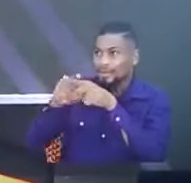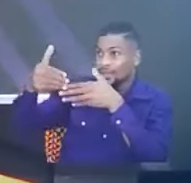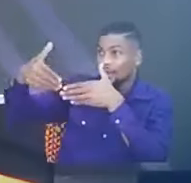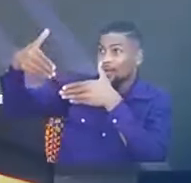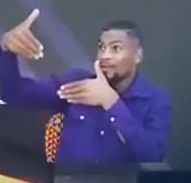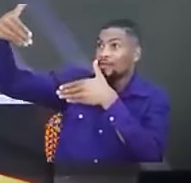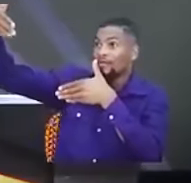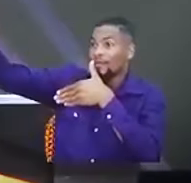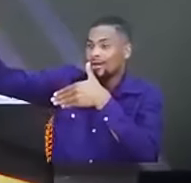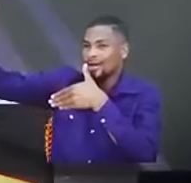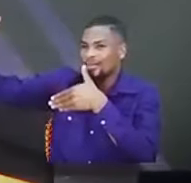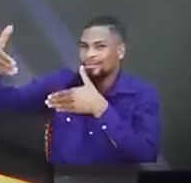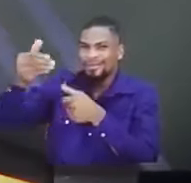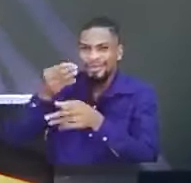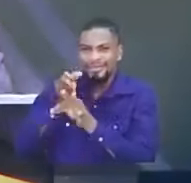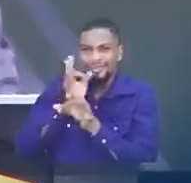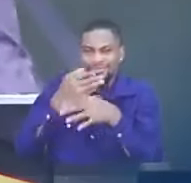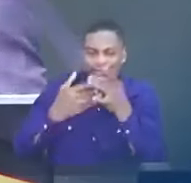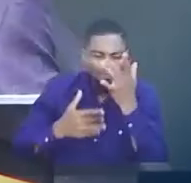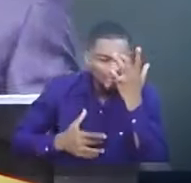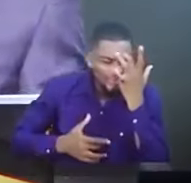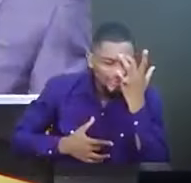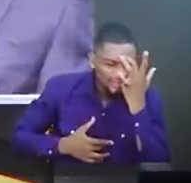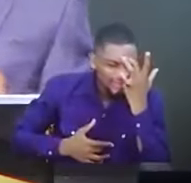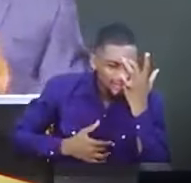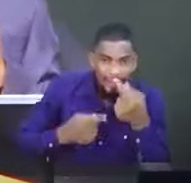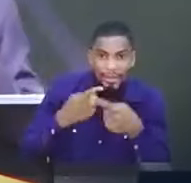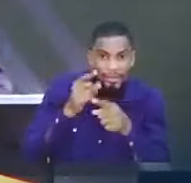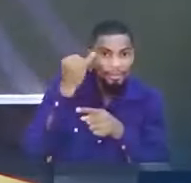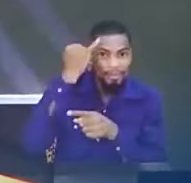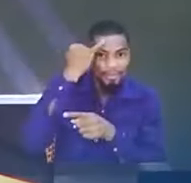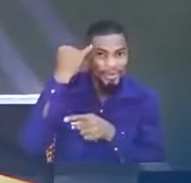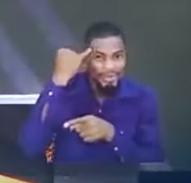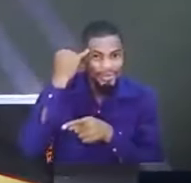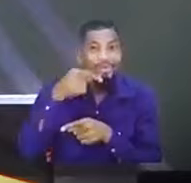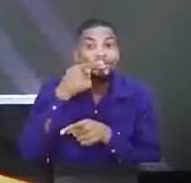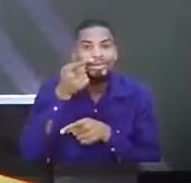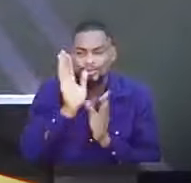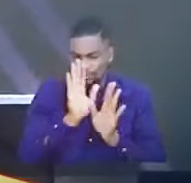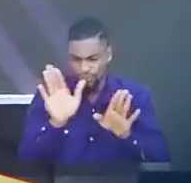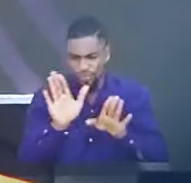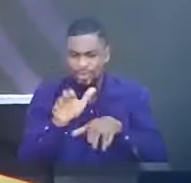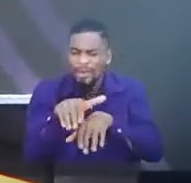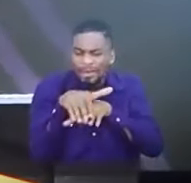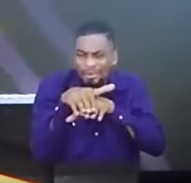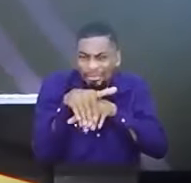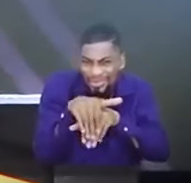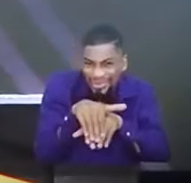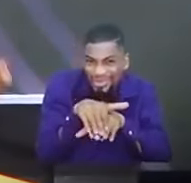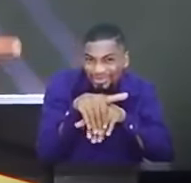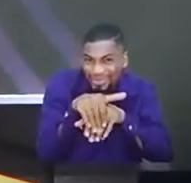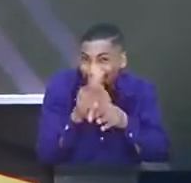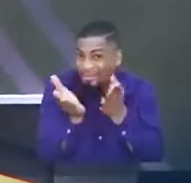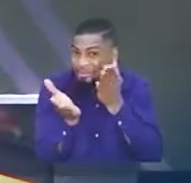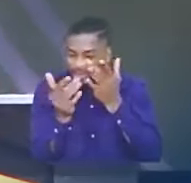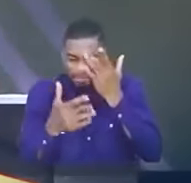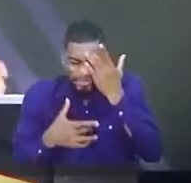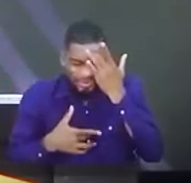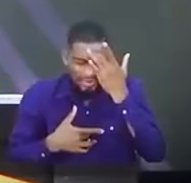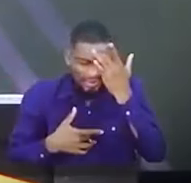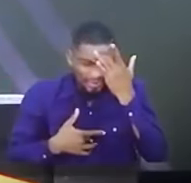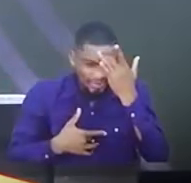And then this young man says that, "Don't worry. Pretend to be ill. Your father will by all means